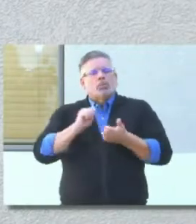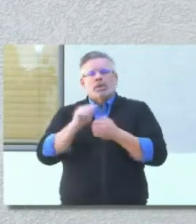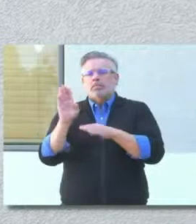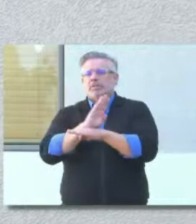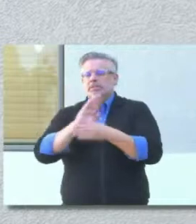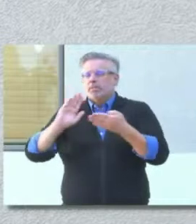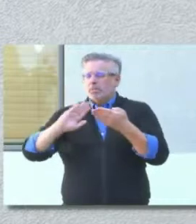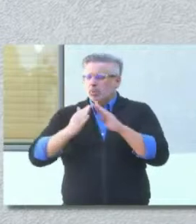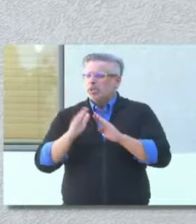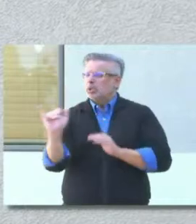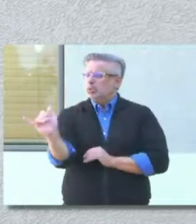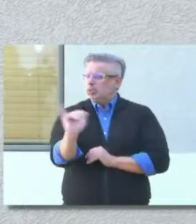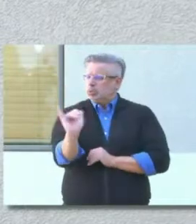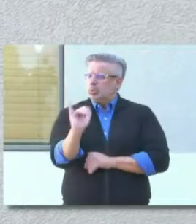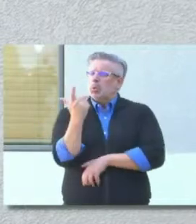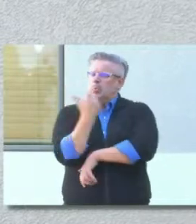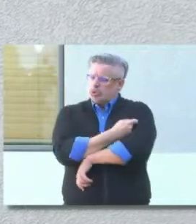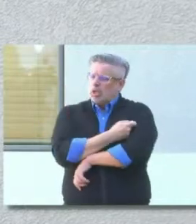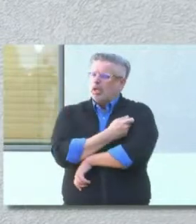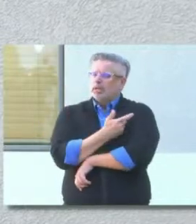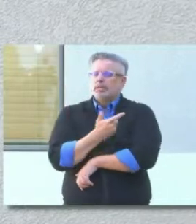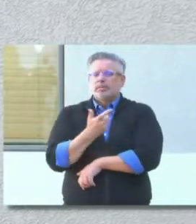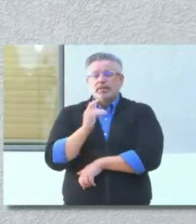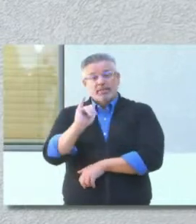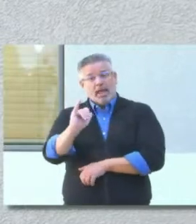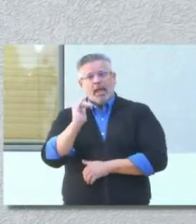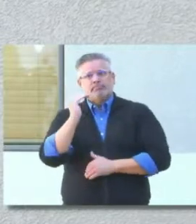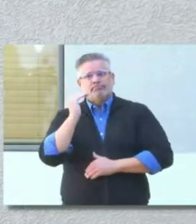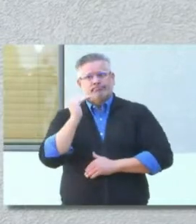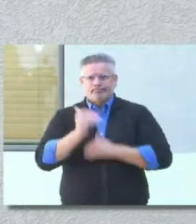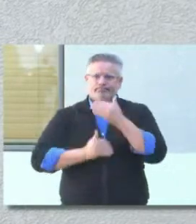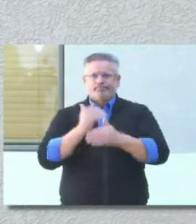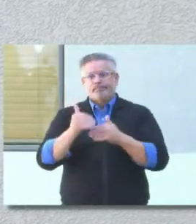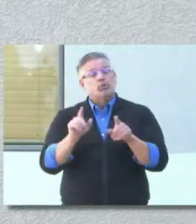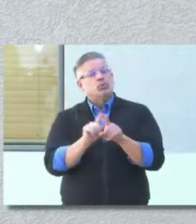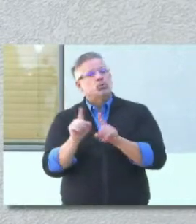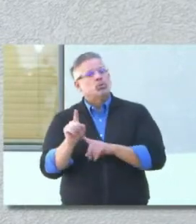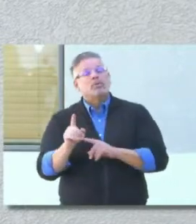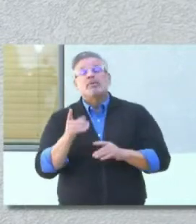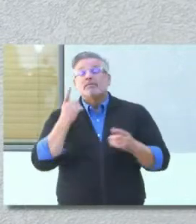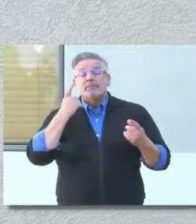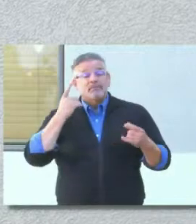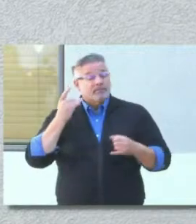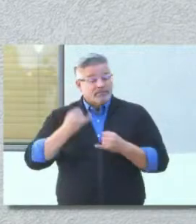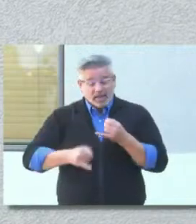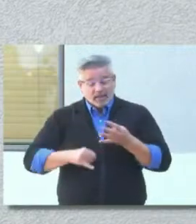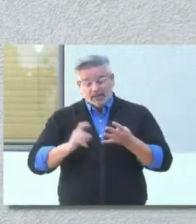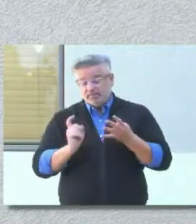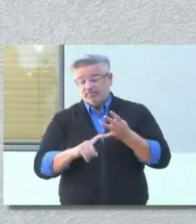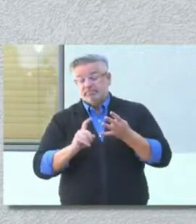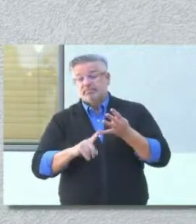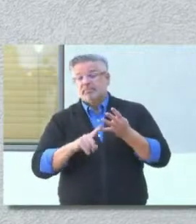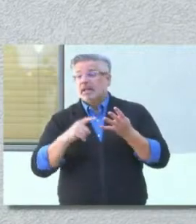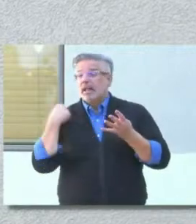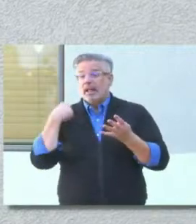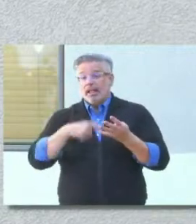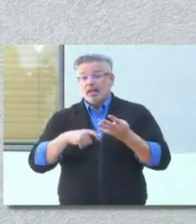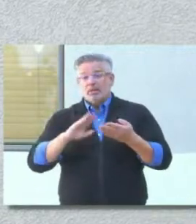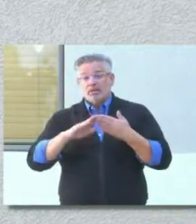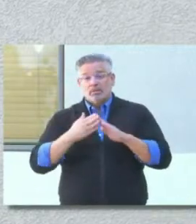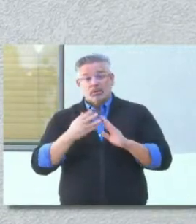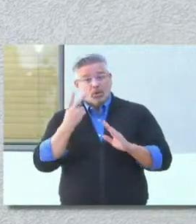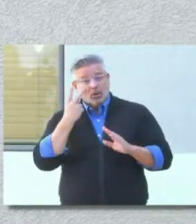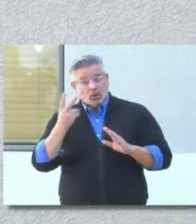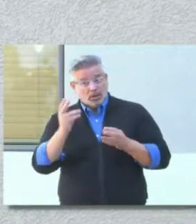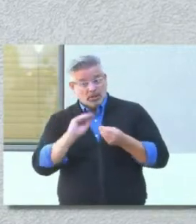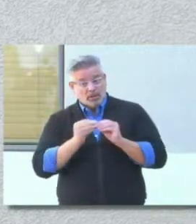and that has led to significant progress. And finally, let's not lose sight of the fact that the Latino community, look at the